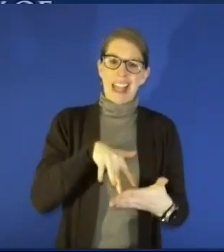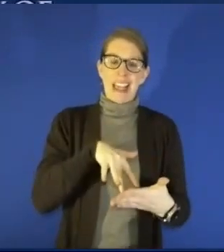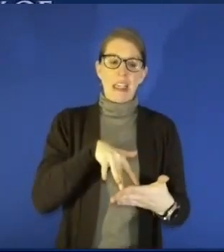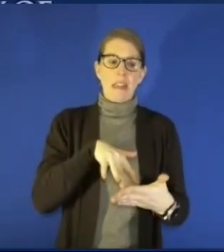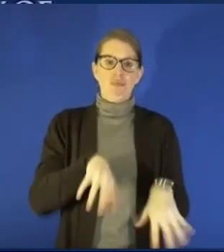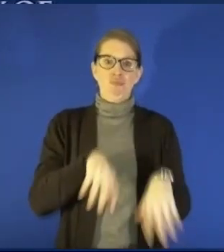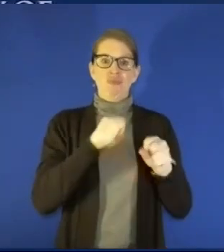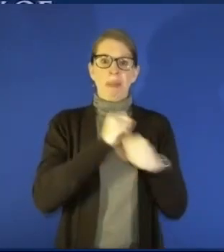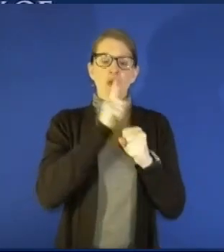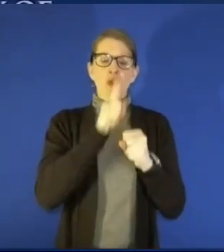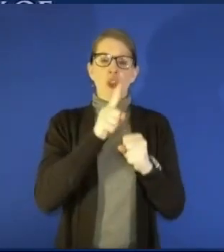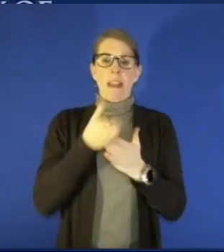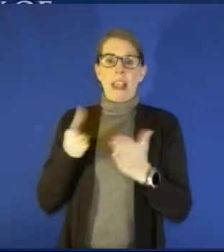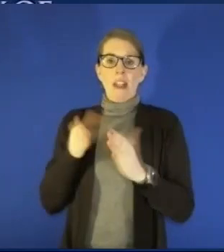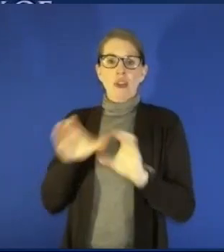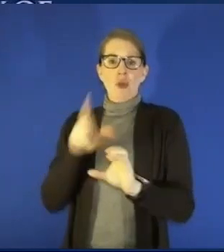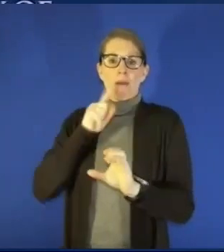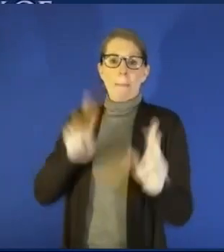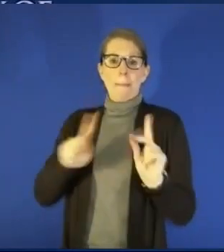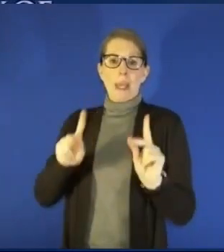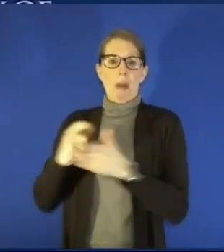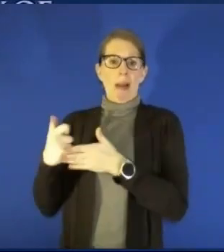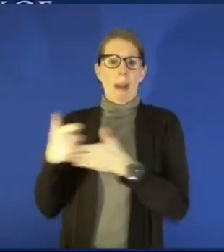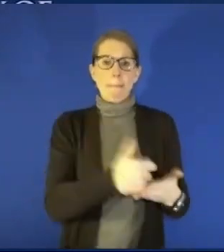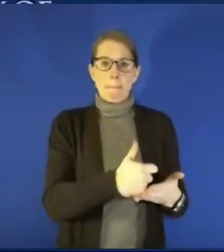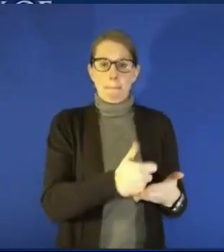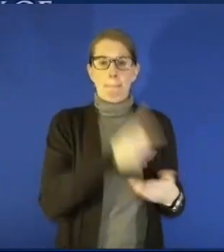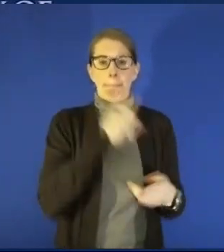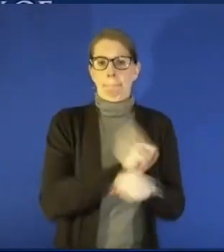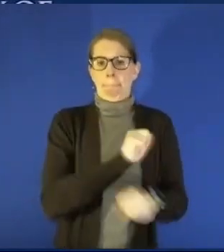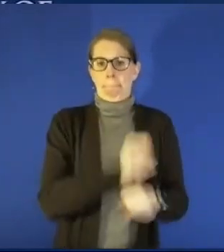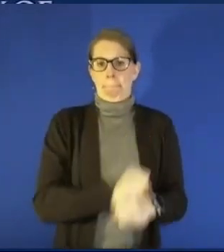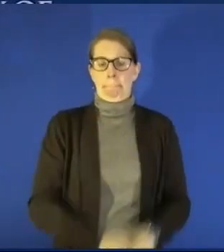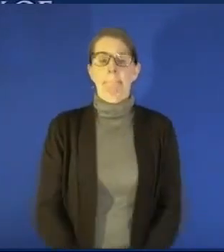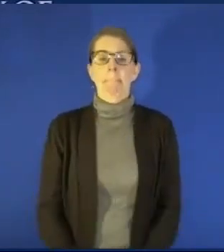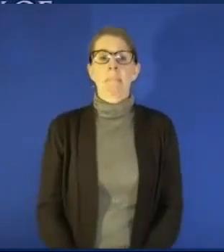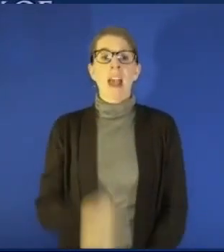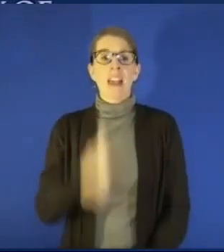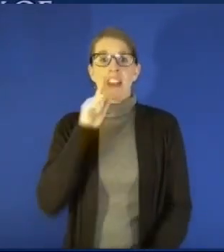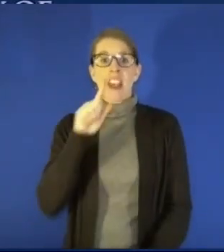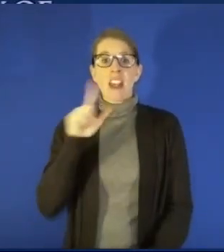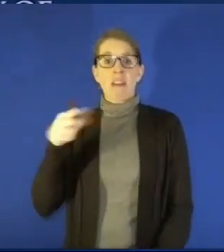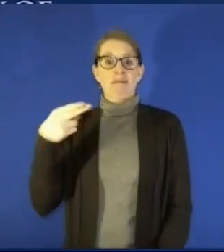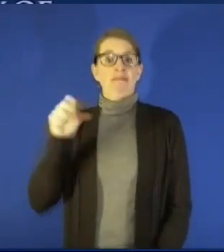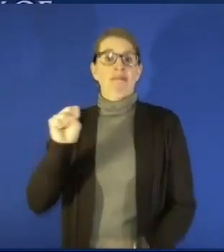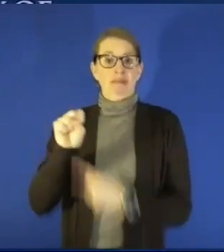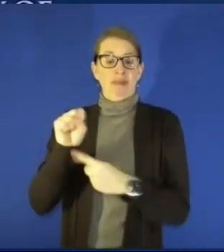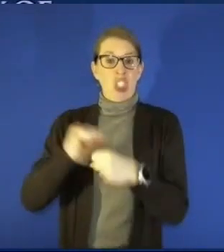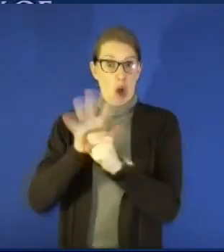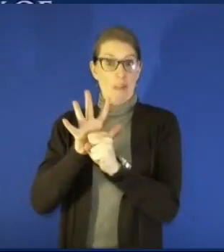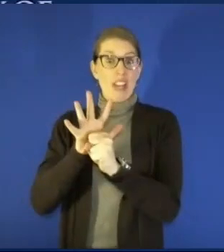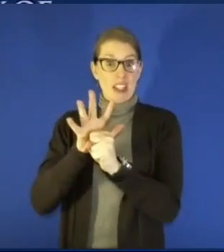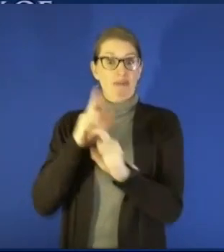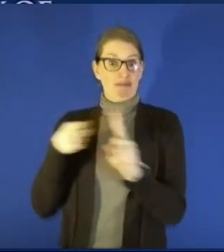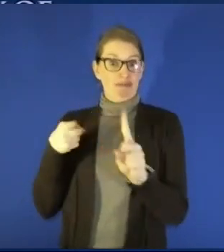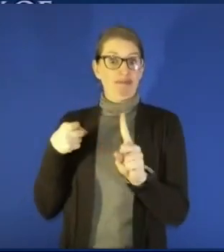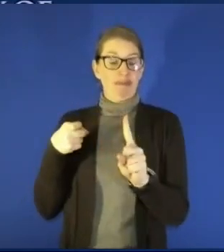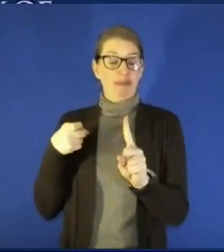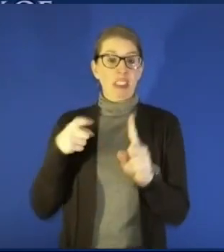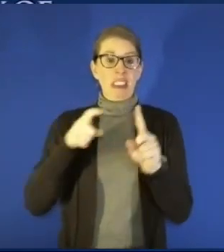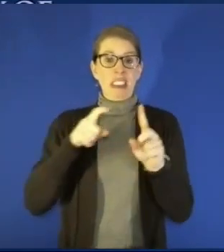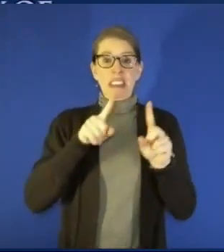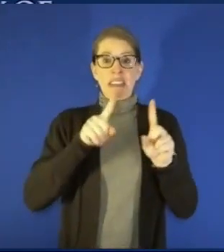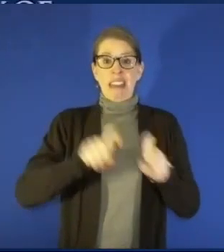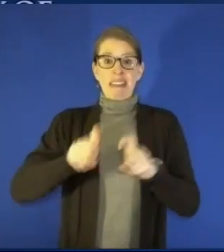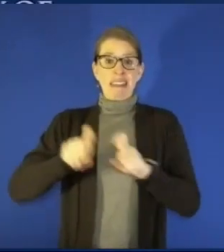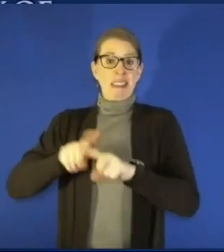you're doing for folks are helping them. And I think long COVID is really like that. We're going to have to try a lot of different things, but we have